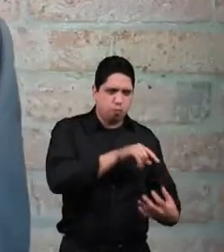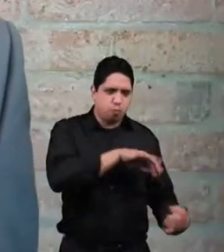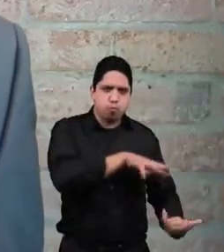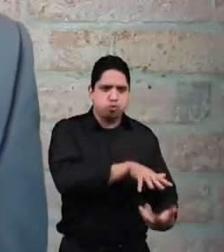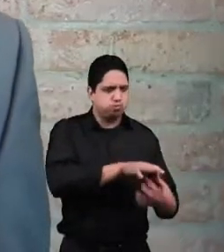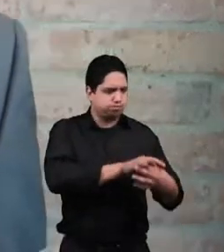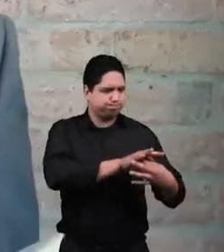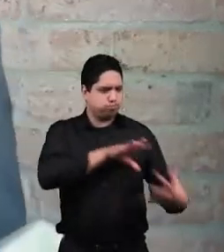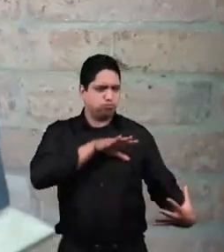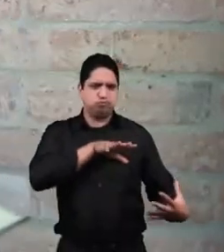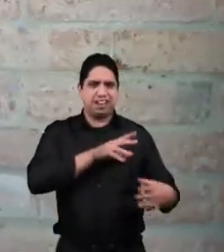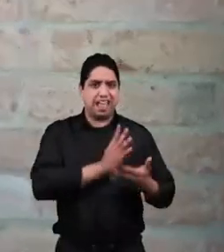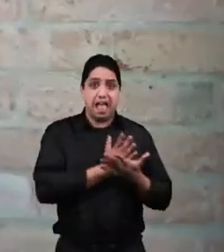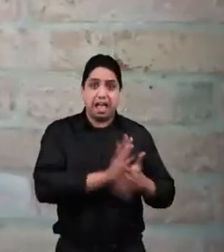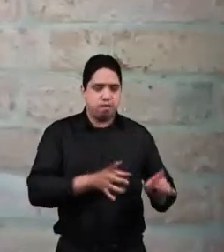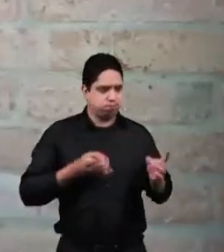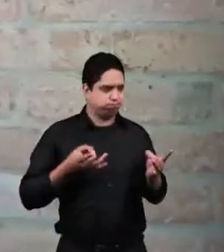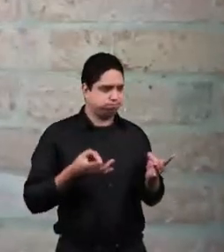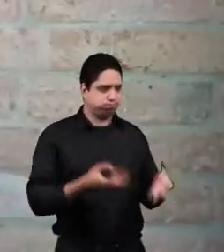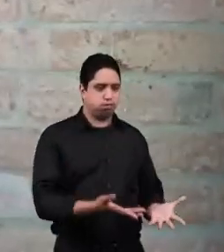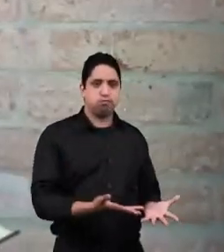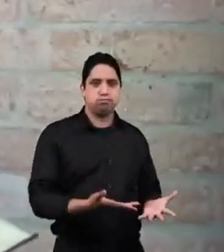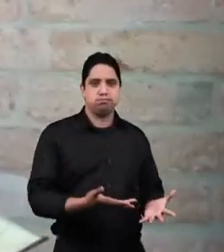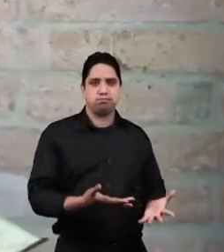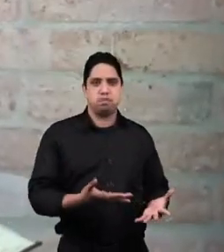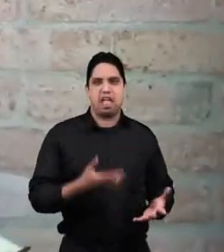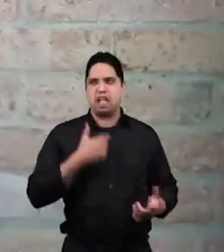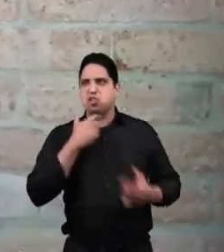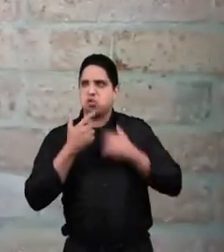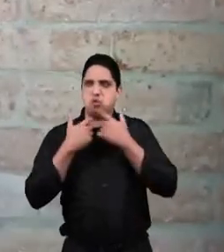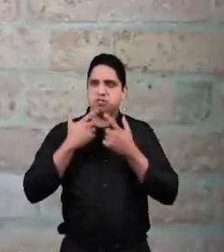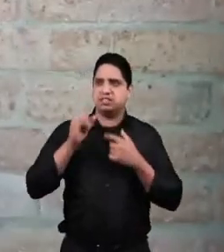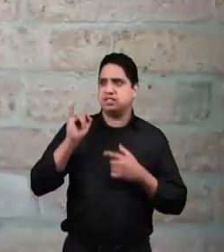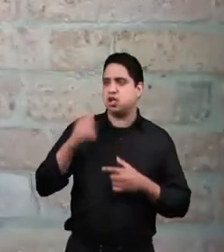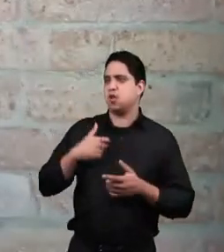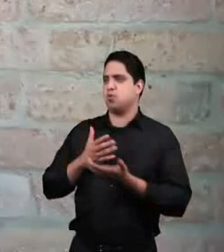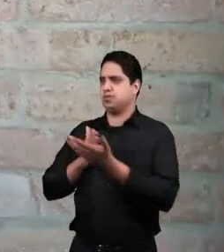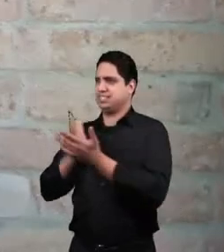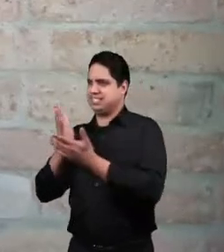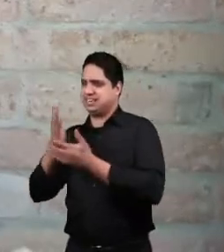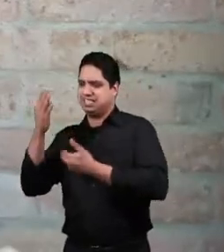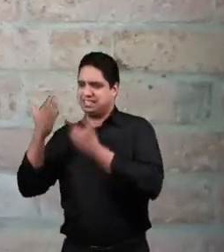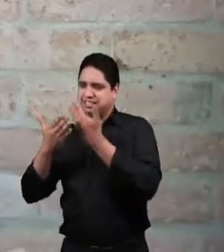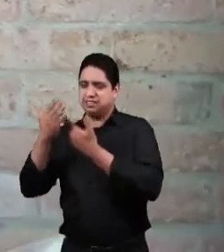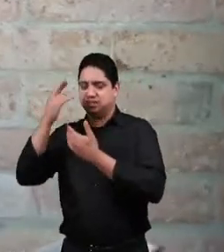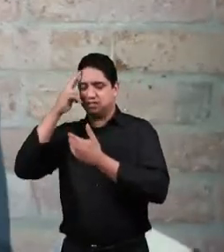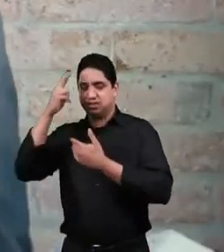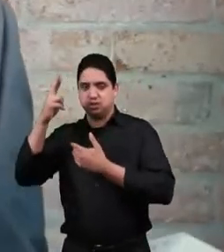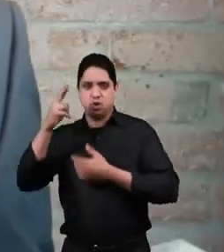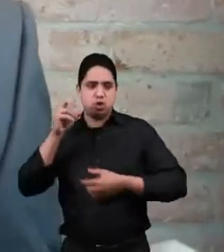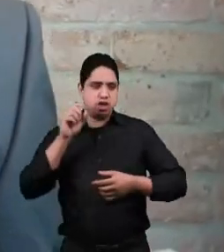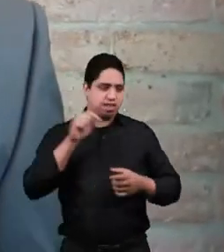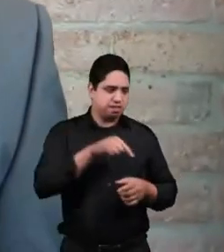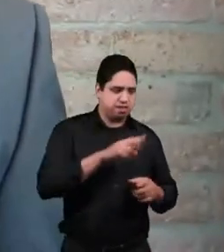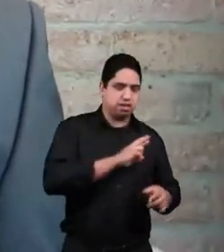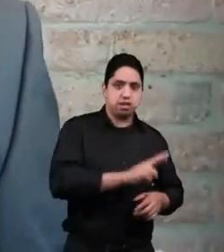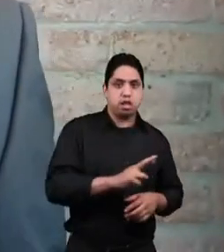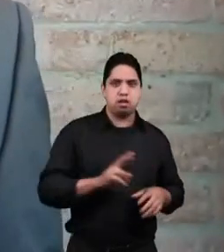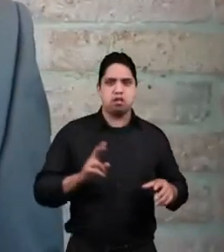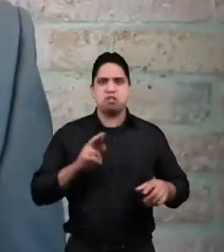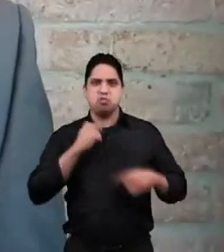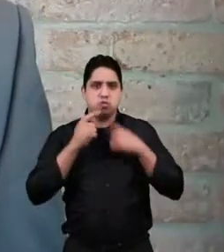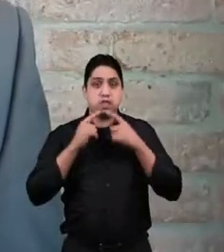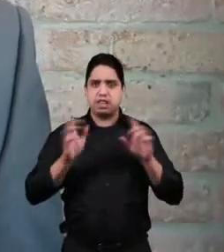himself. And he had no doubts of if he would continue in his religion or